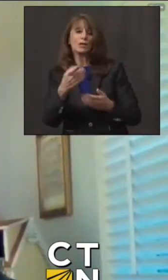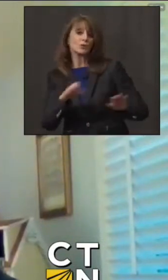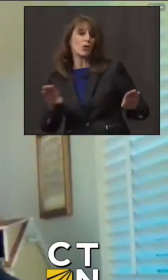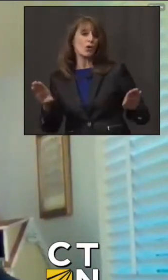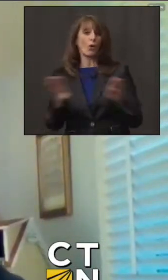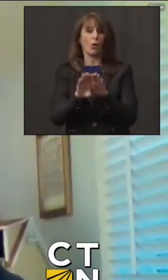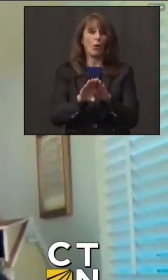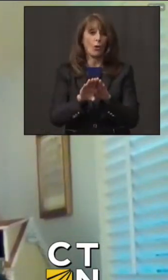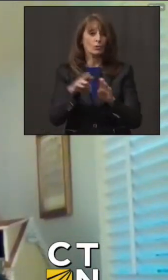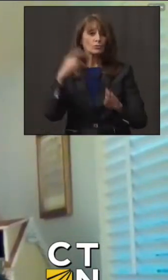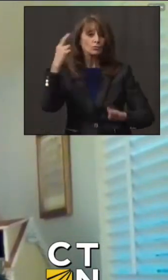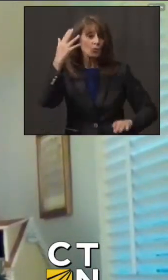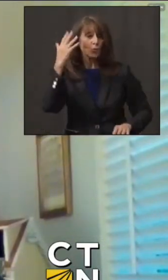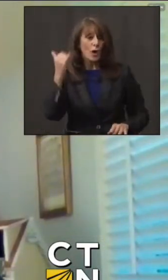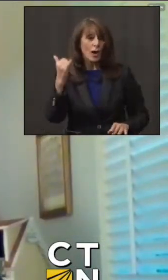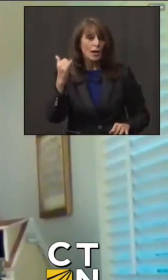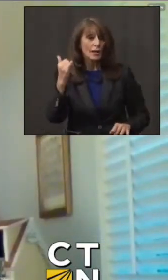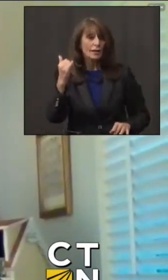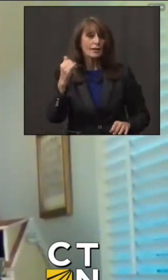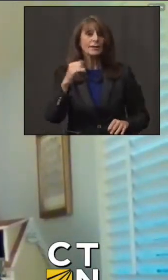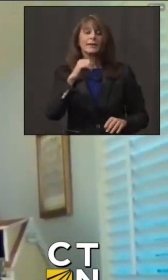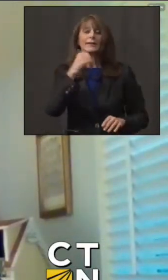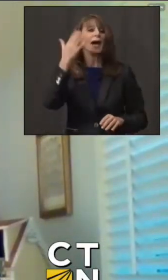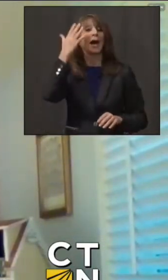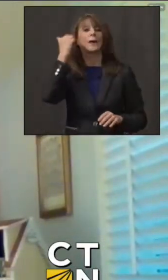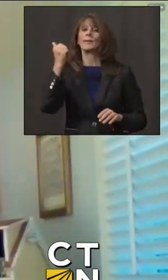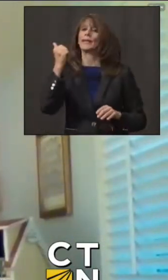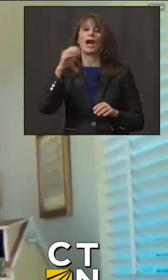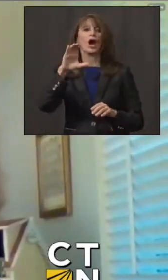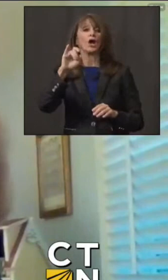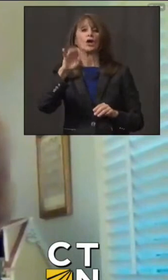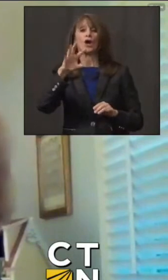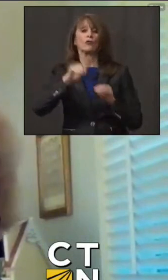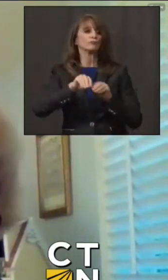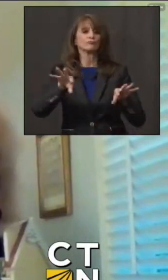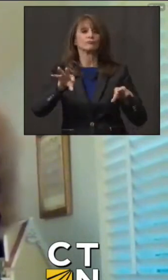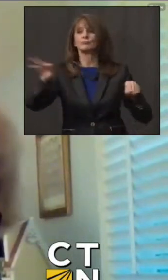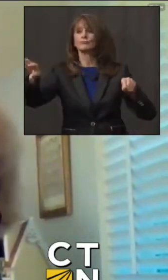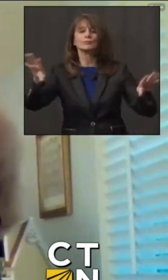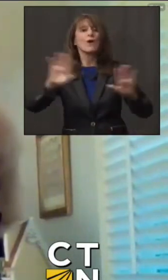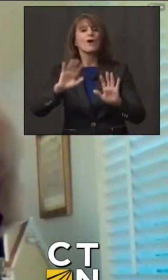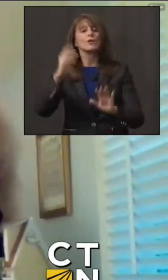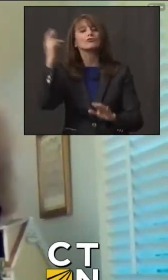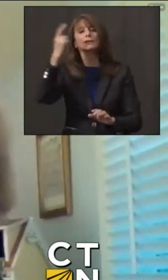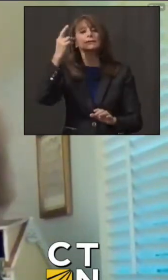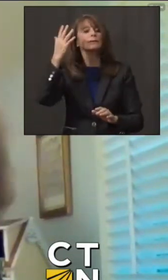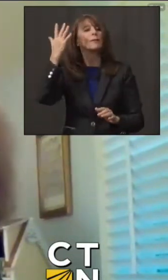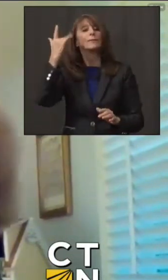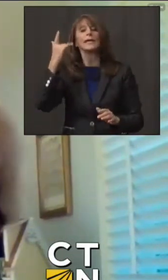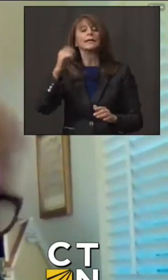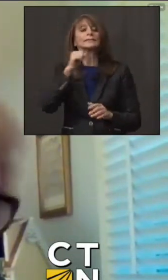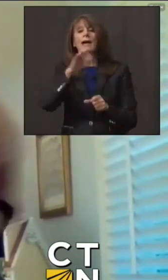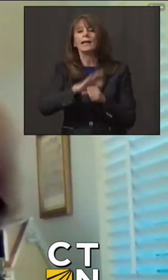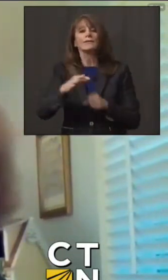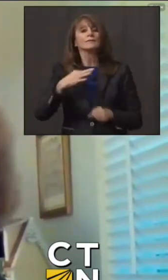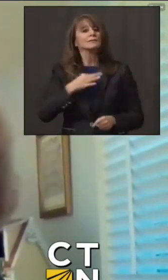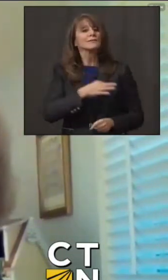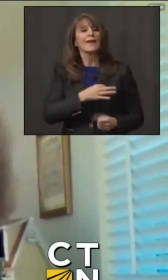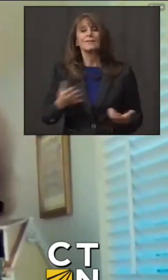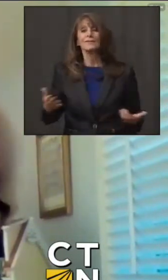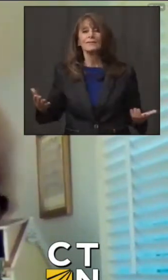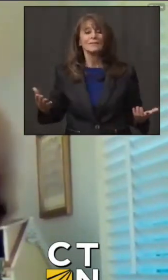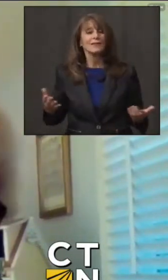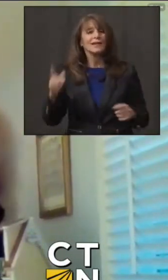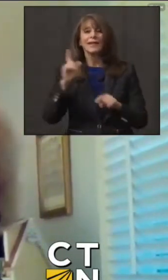not because of transmission of COVID. It's because they do not have enough staff